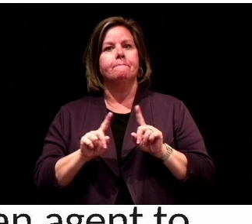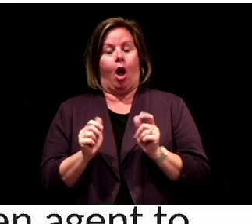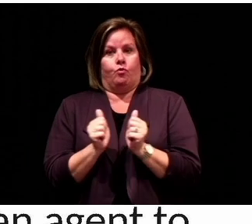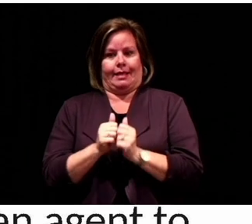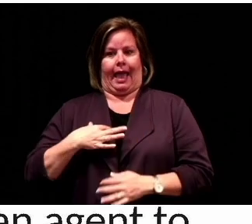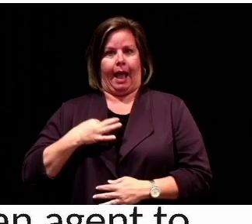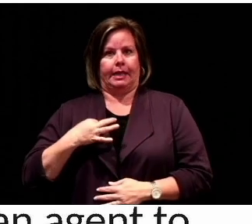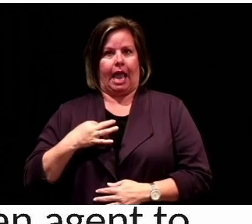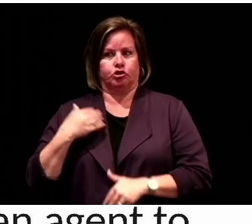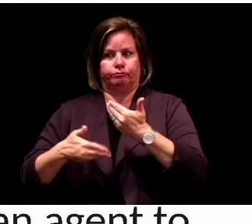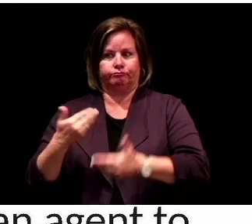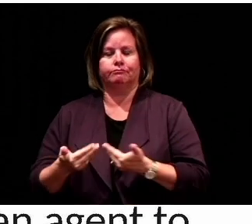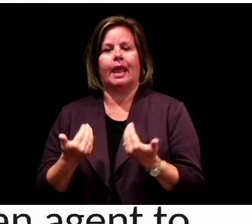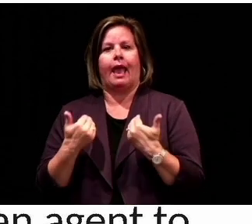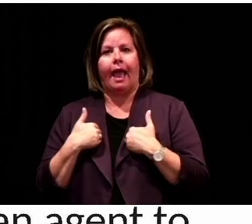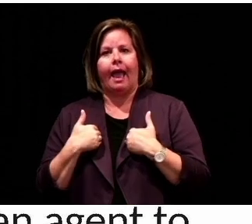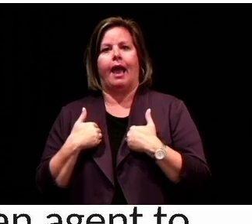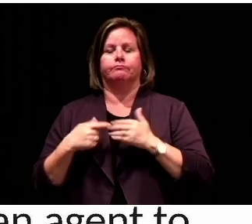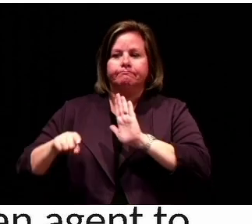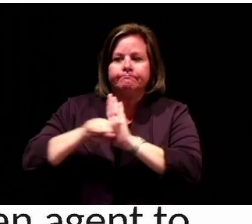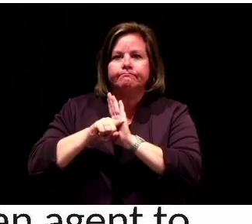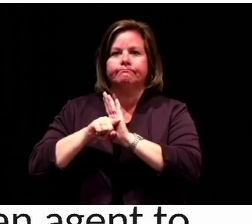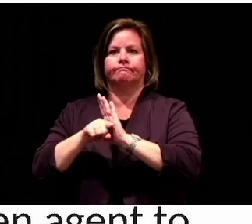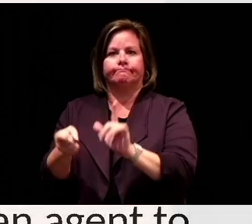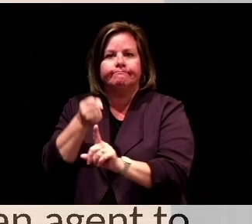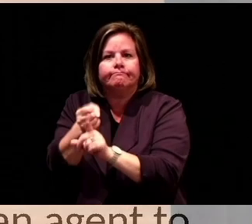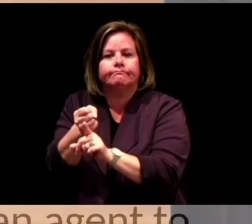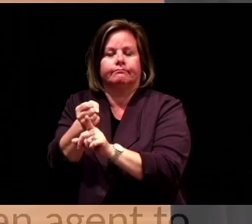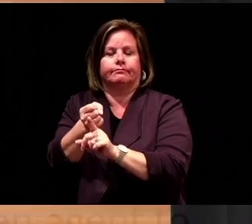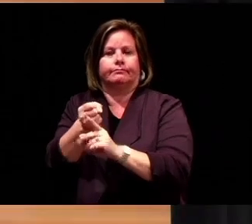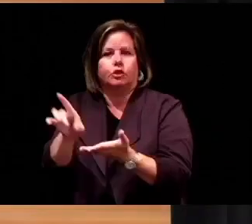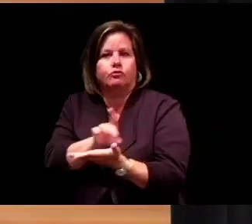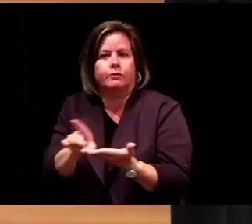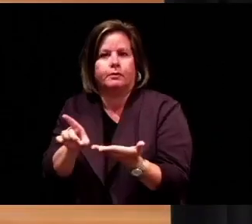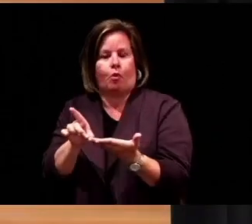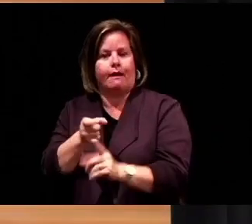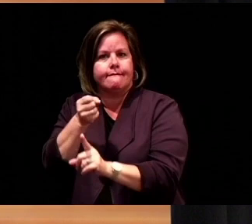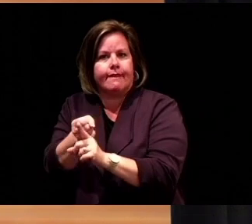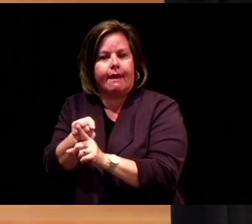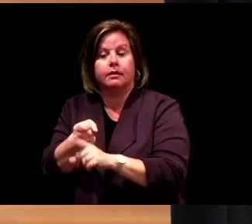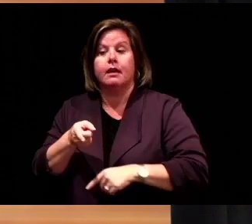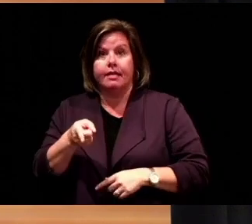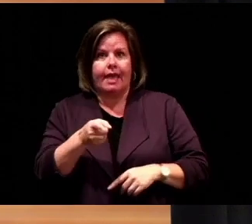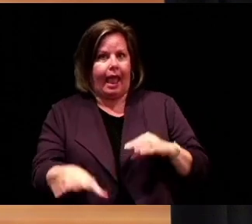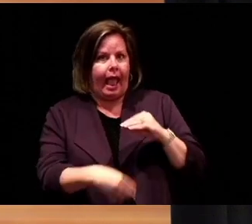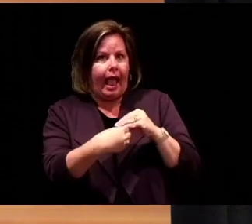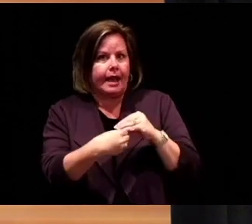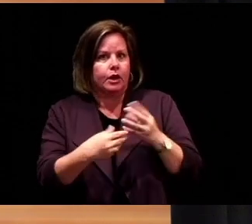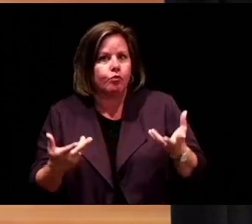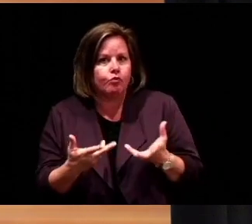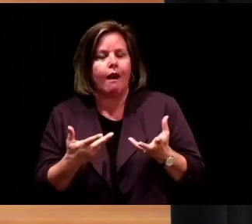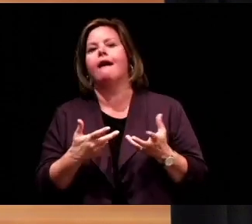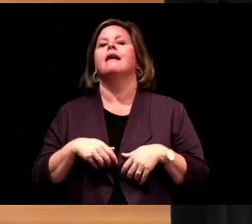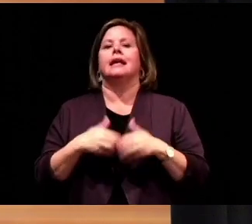credit report, she automatically be disqualified from applying. Not an ironclad denial at that point. So second